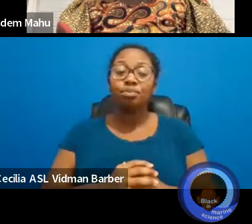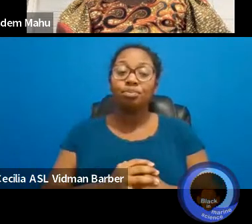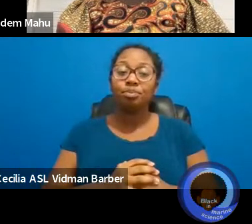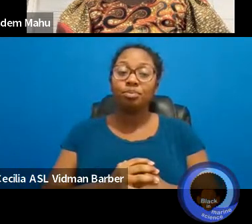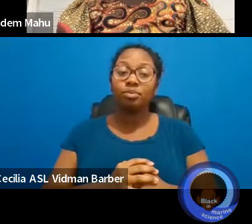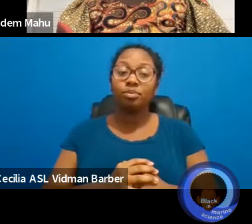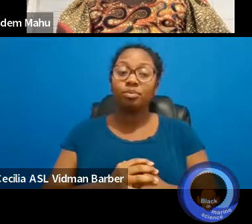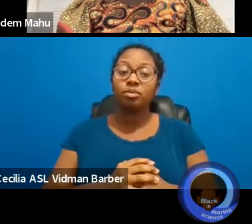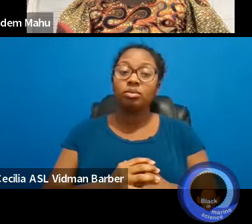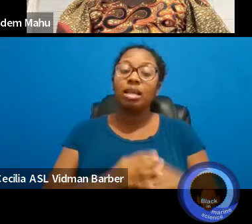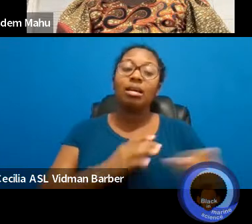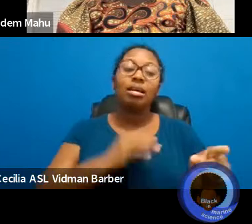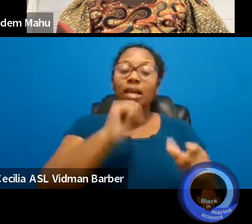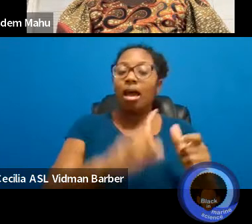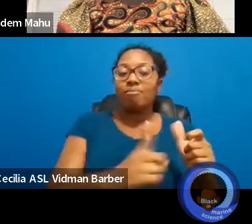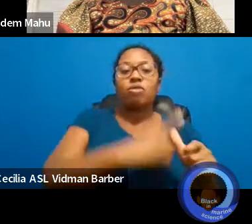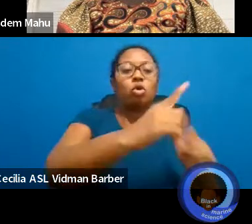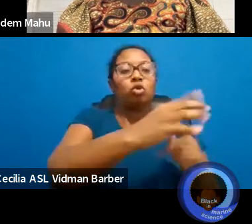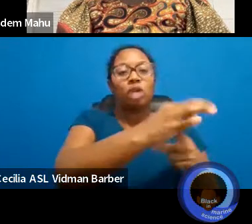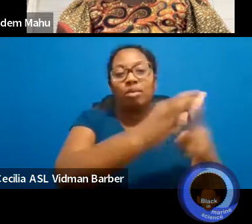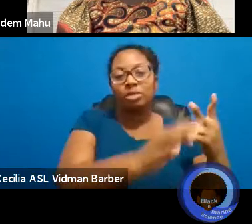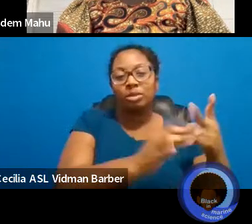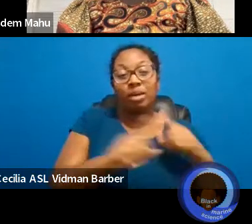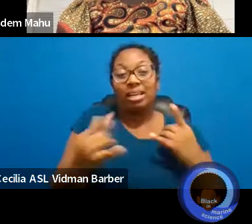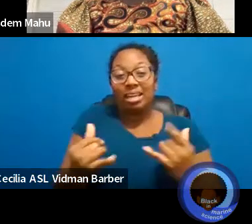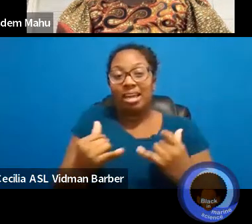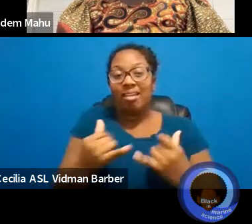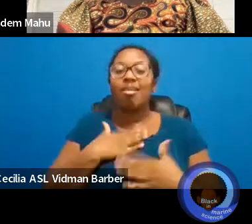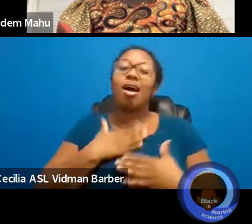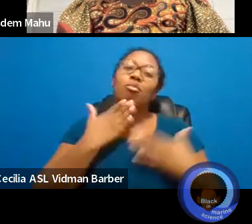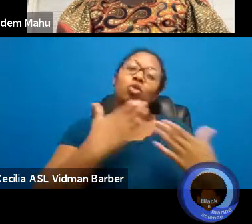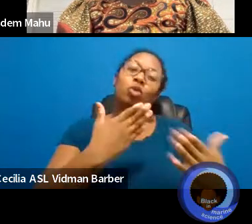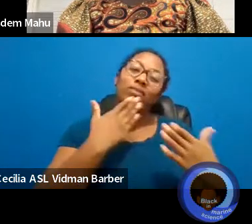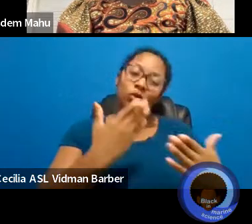my first choice, but I think right now I'm grateful for where I am.